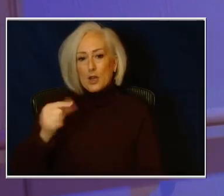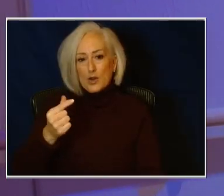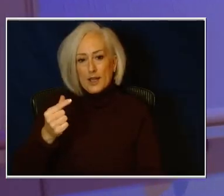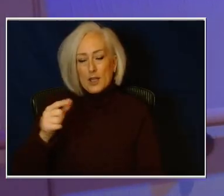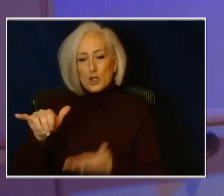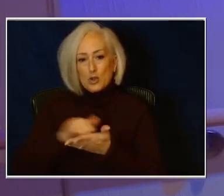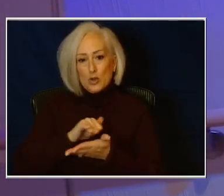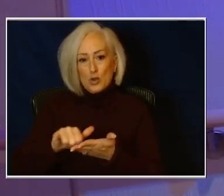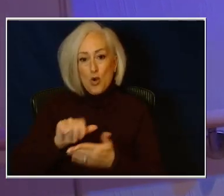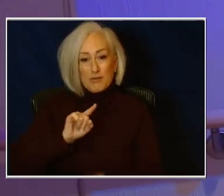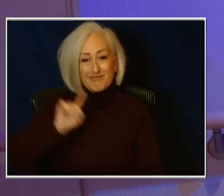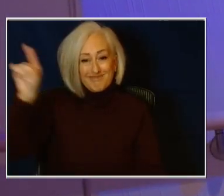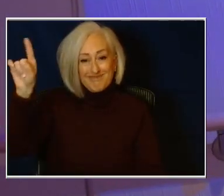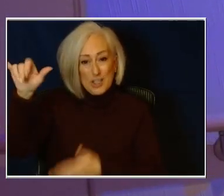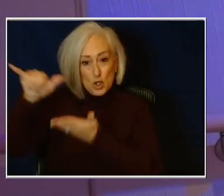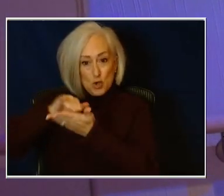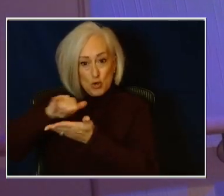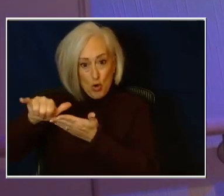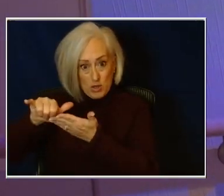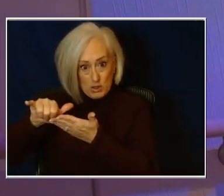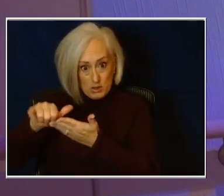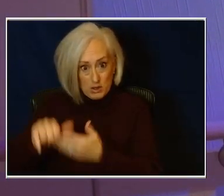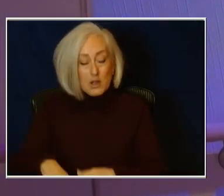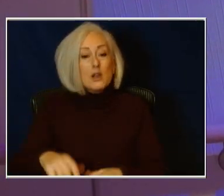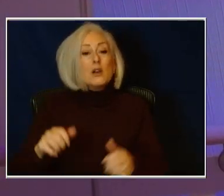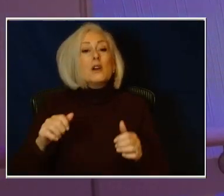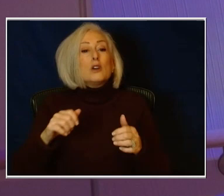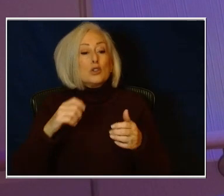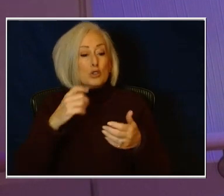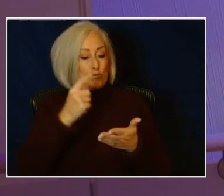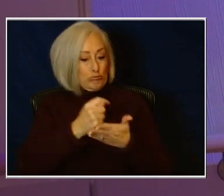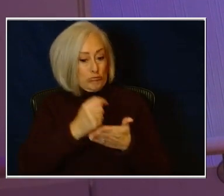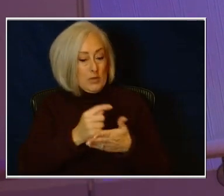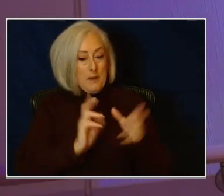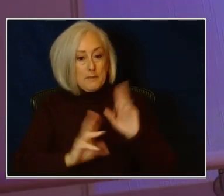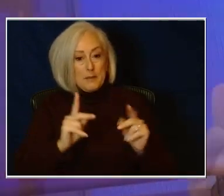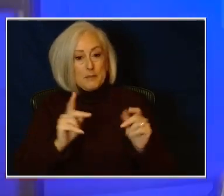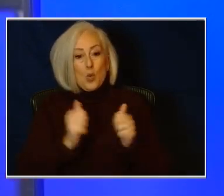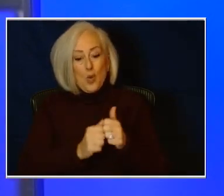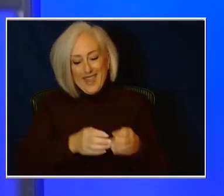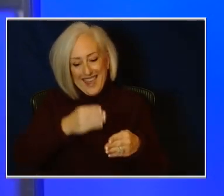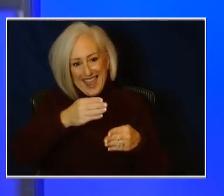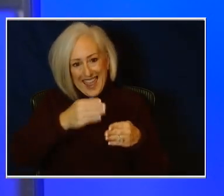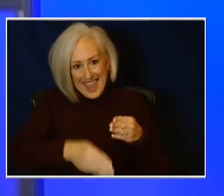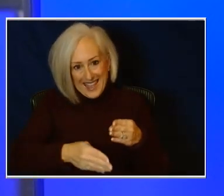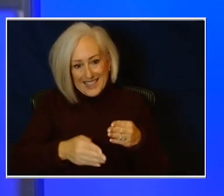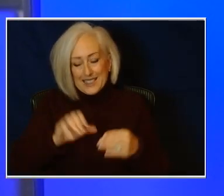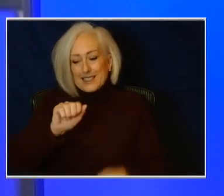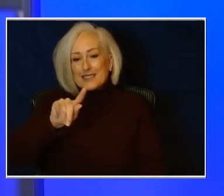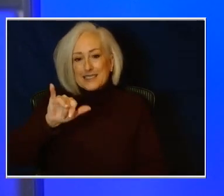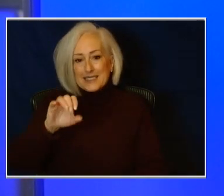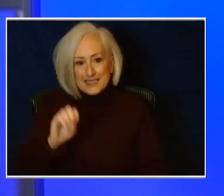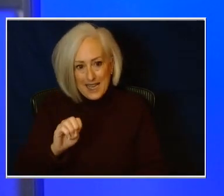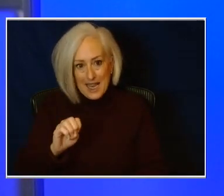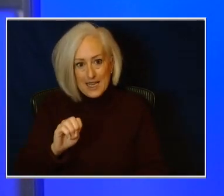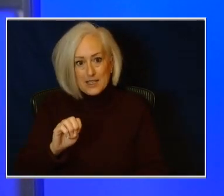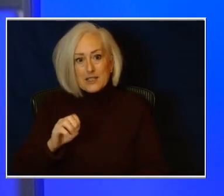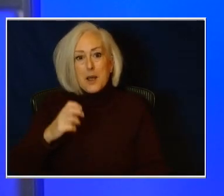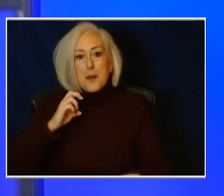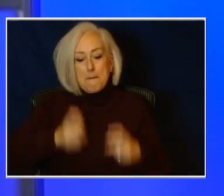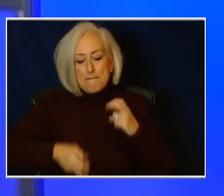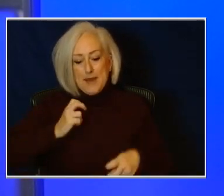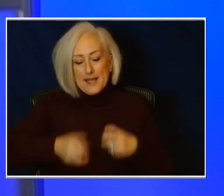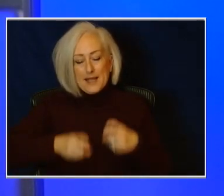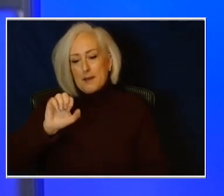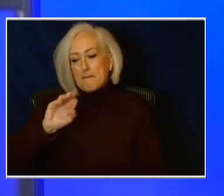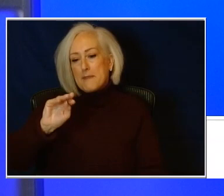with end-stage metastatic cancer. And they were able to show in this randomized trial that proton therapy treating end-stage metastatic cancer